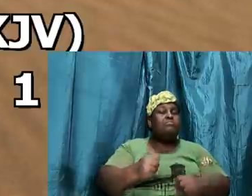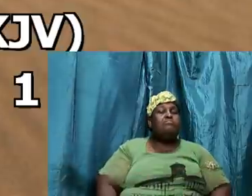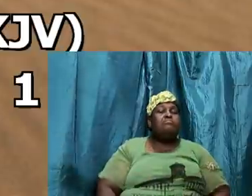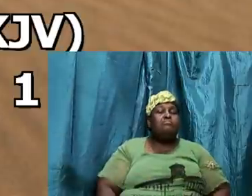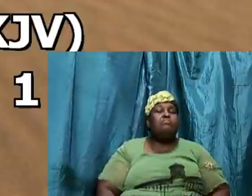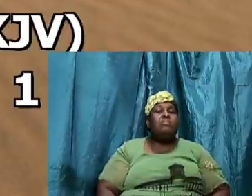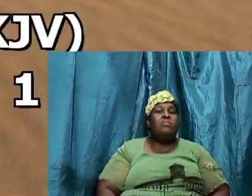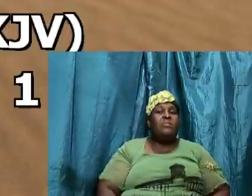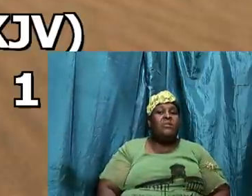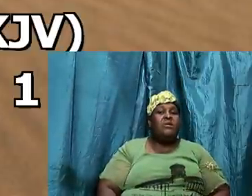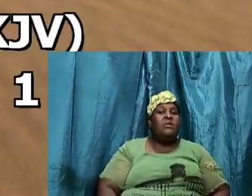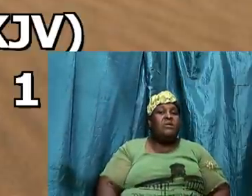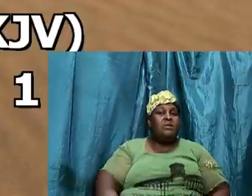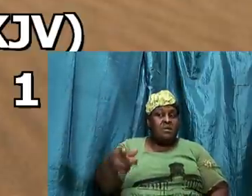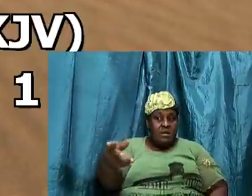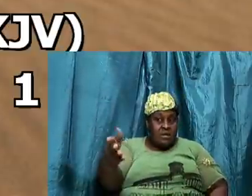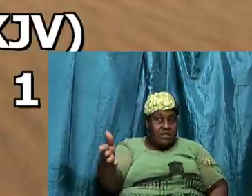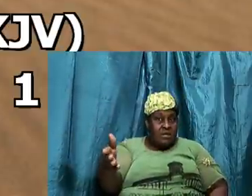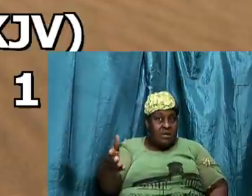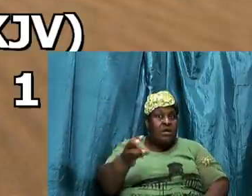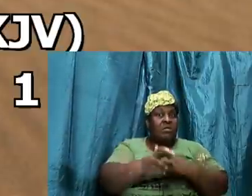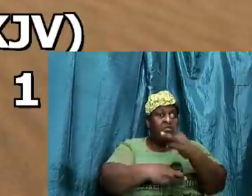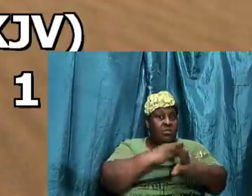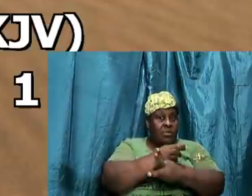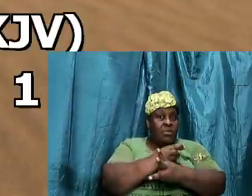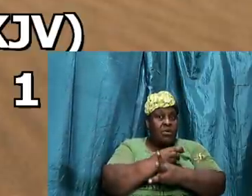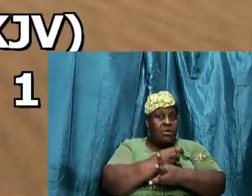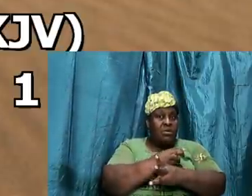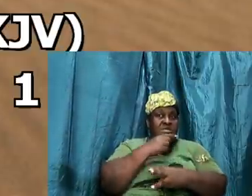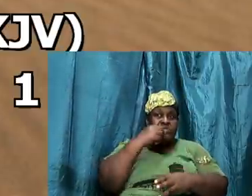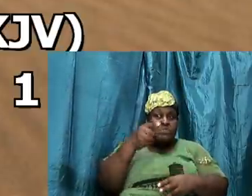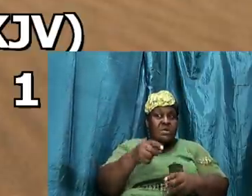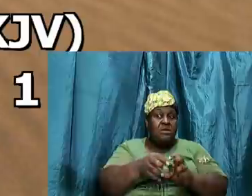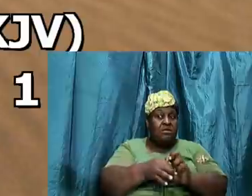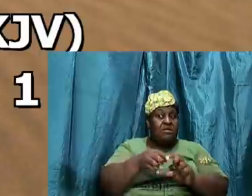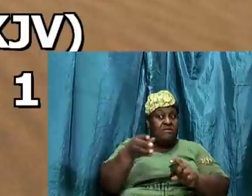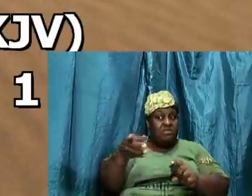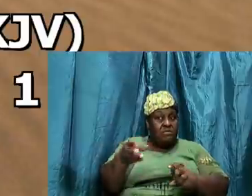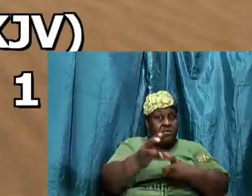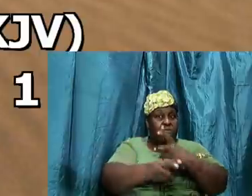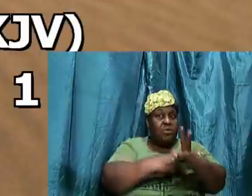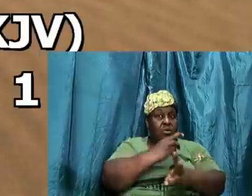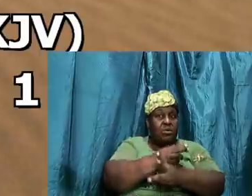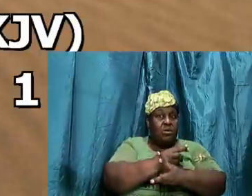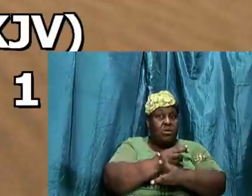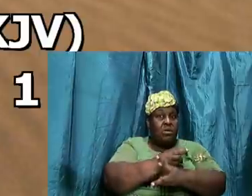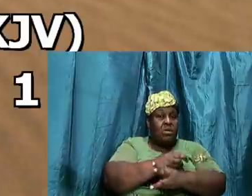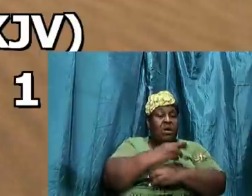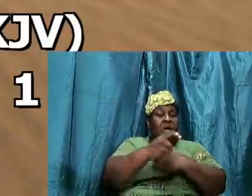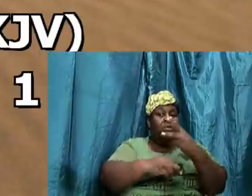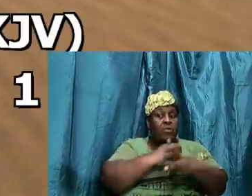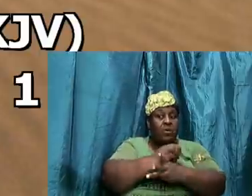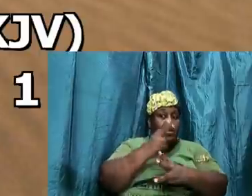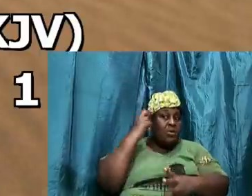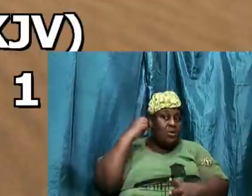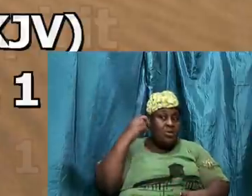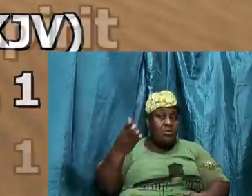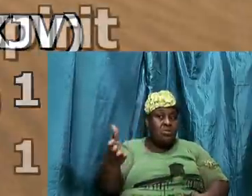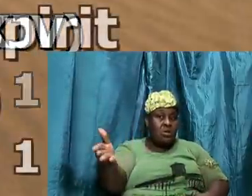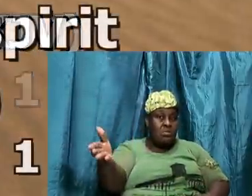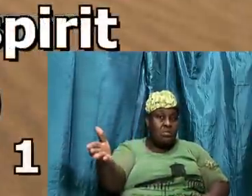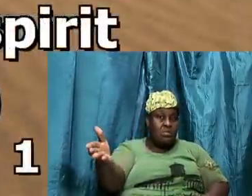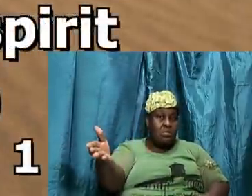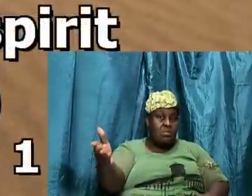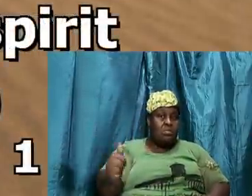They are of the world. Therefore, speak they of the world, and the world heareth them.